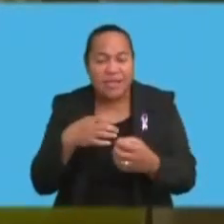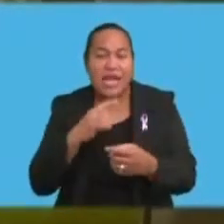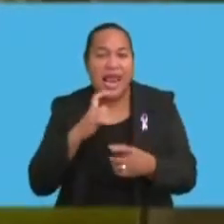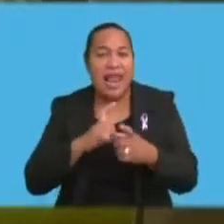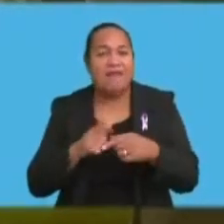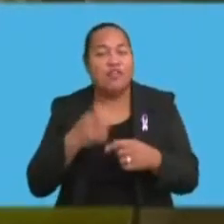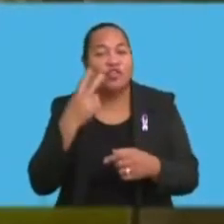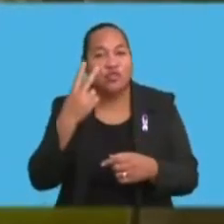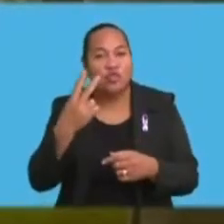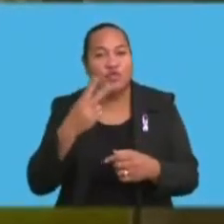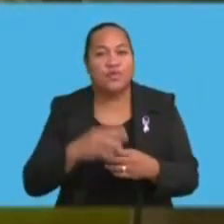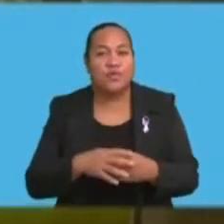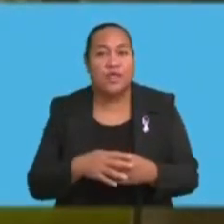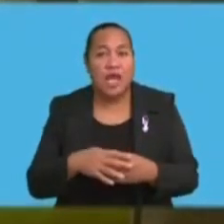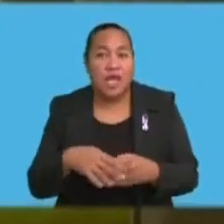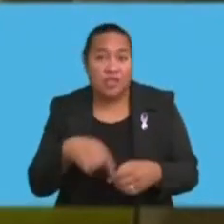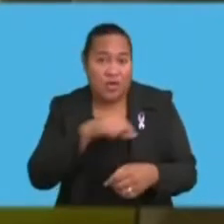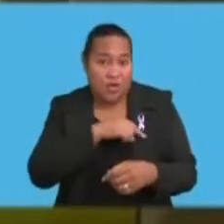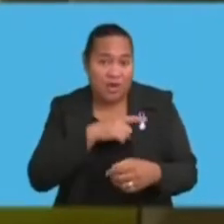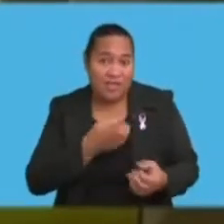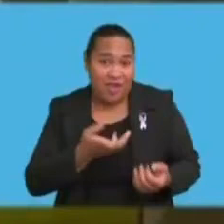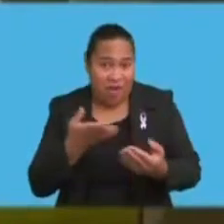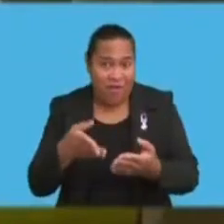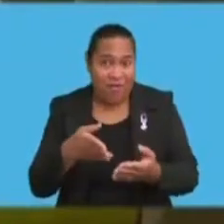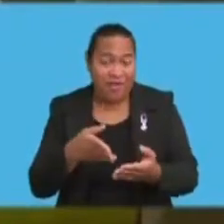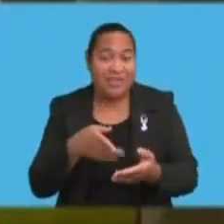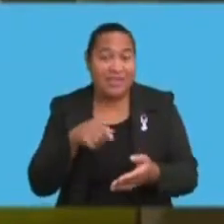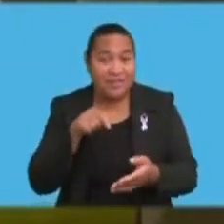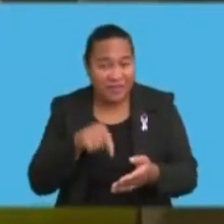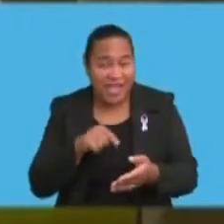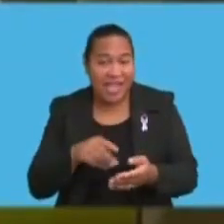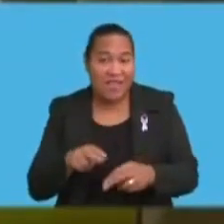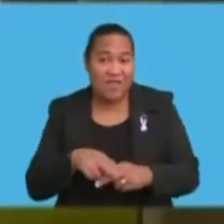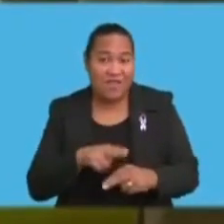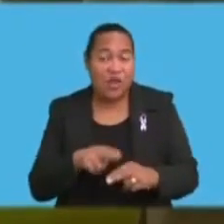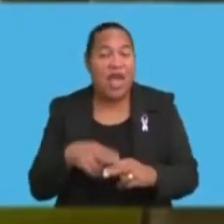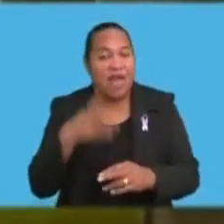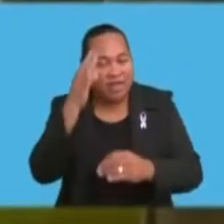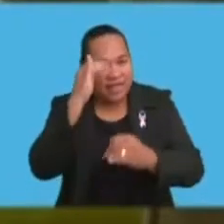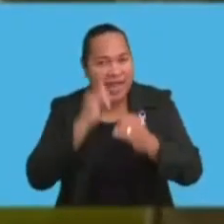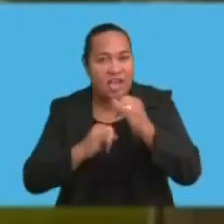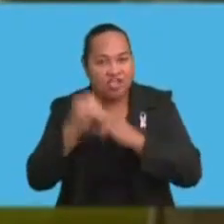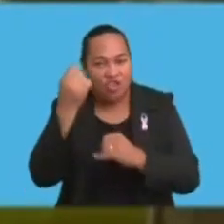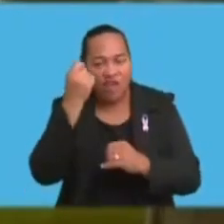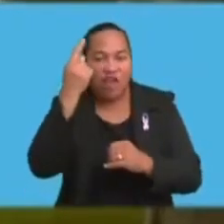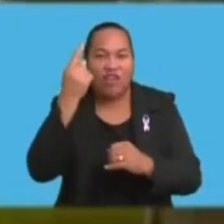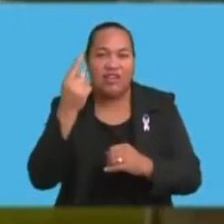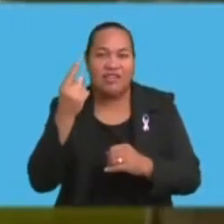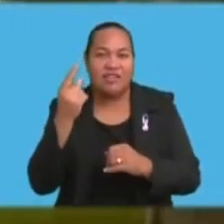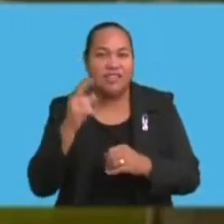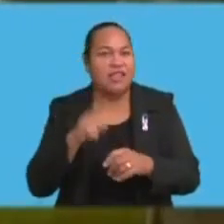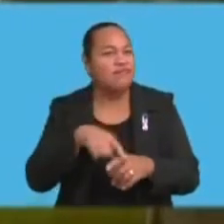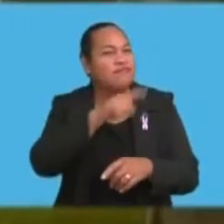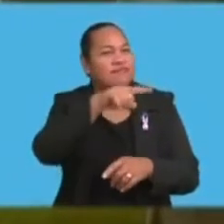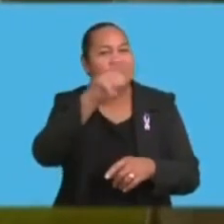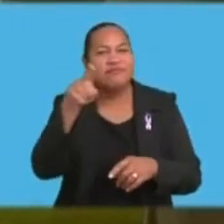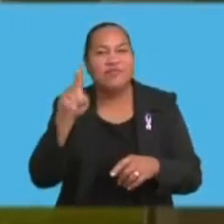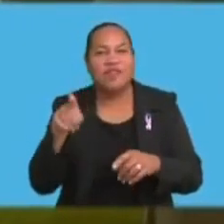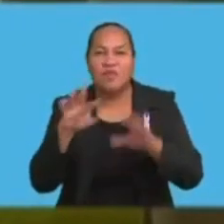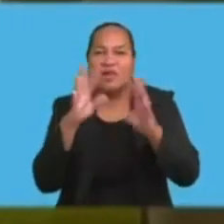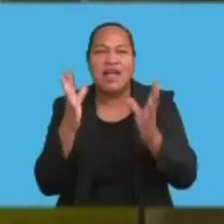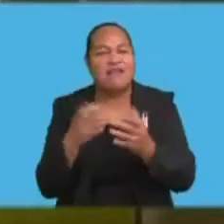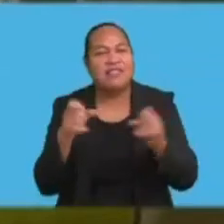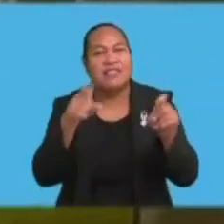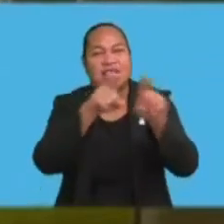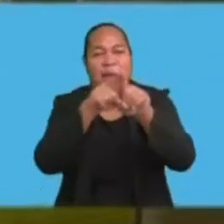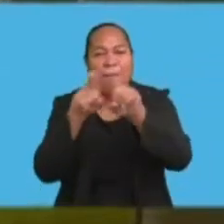the national qualifications offered by the Technical College of Fiji have international recognition across different countries that have the same